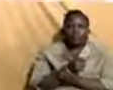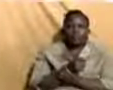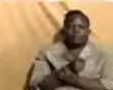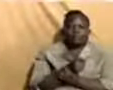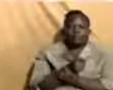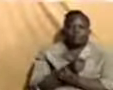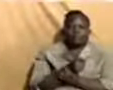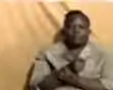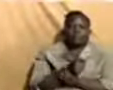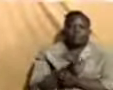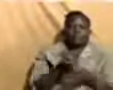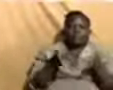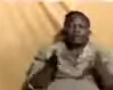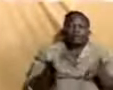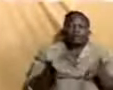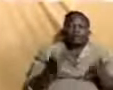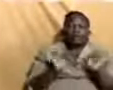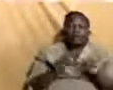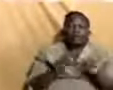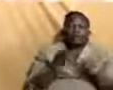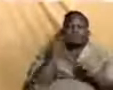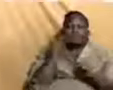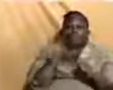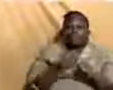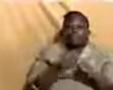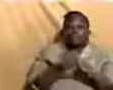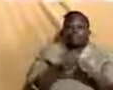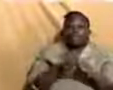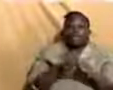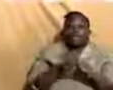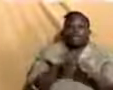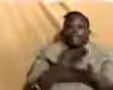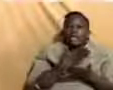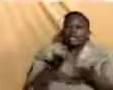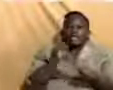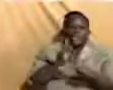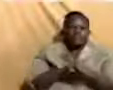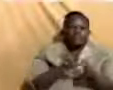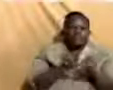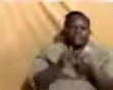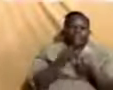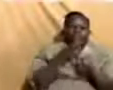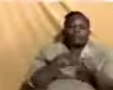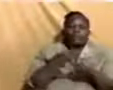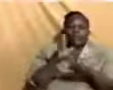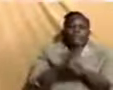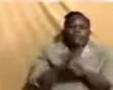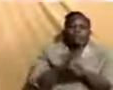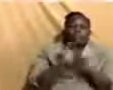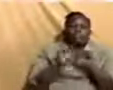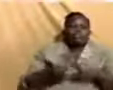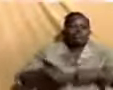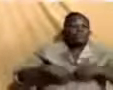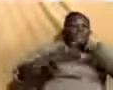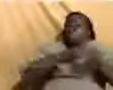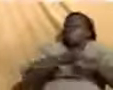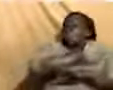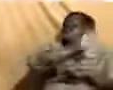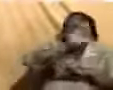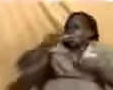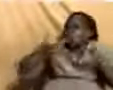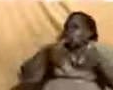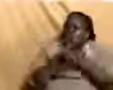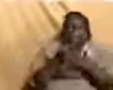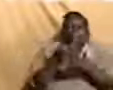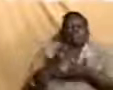So basically I'm going to wrap up, and whatever time that I don't use, I am going to very willingly and gladly donate all of that time to Morara